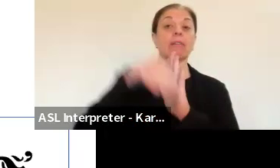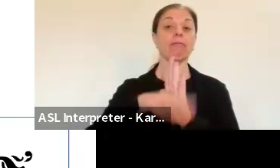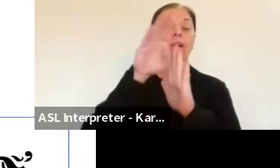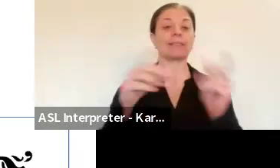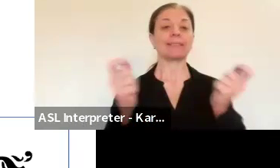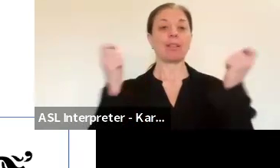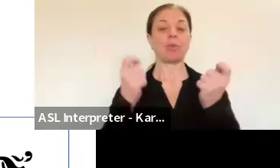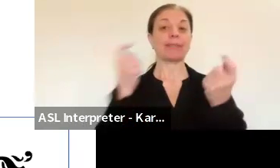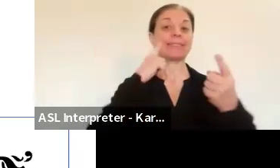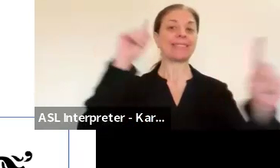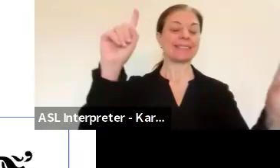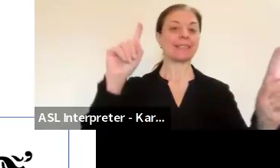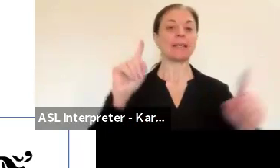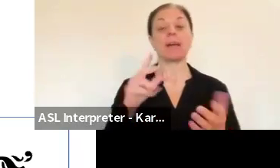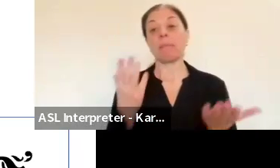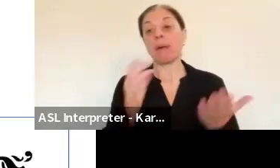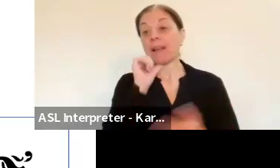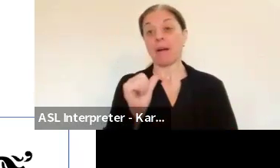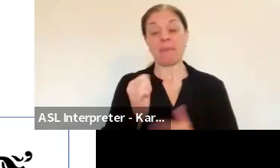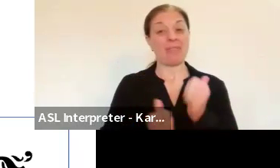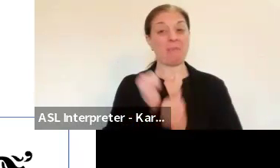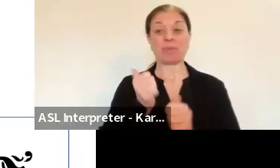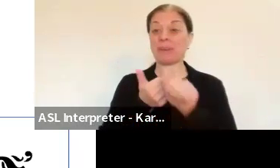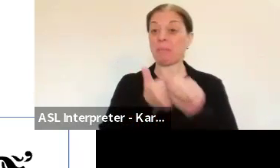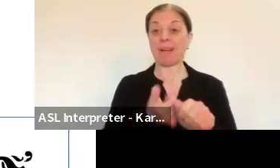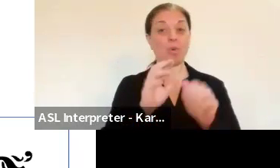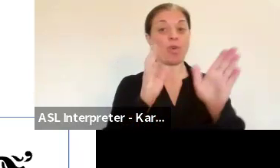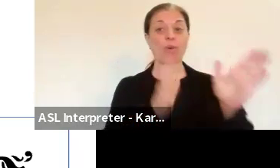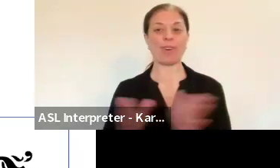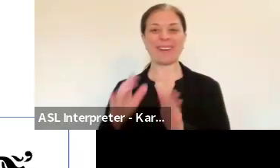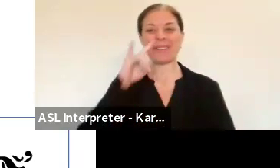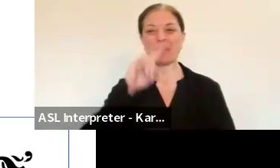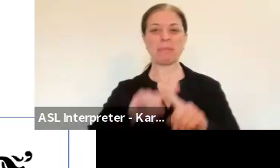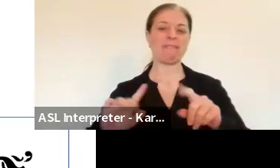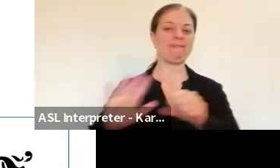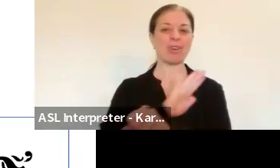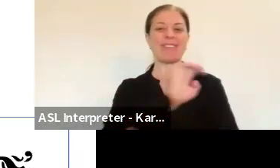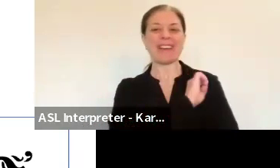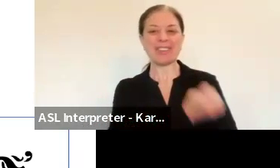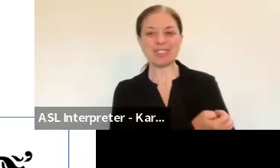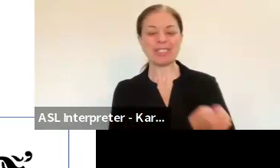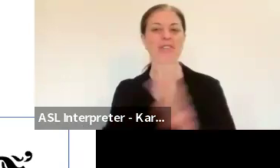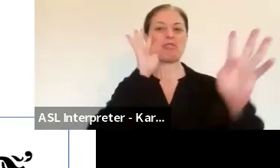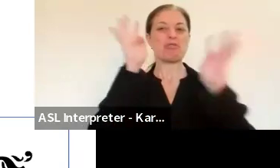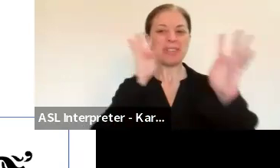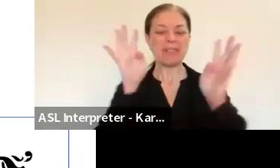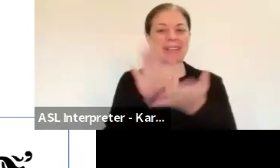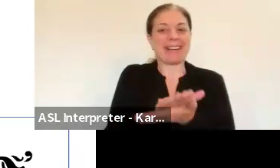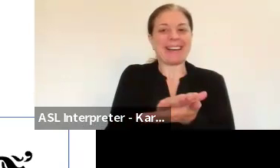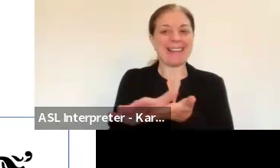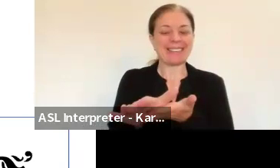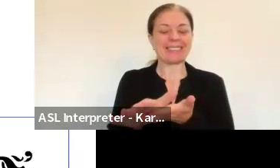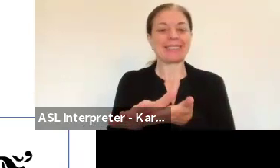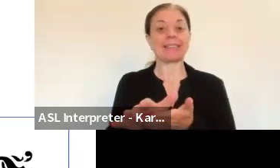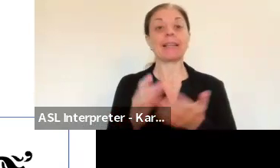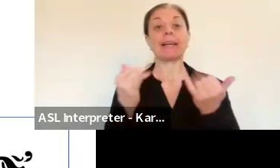Max's successes. He may not be the most compliant or organized kid, but he is full of energy, creativity, and kindness.